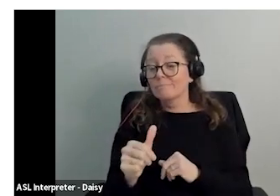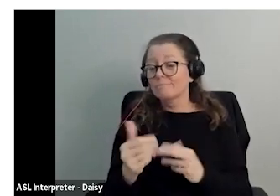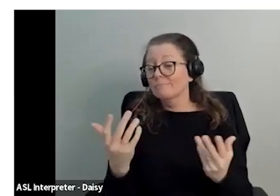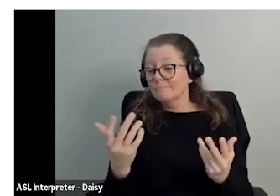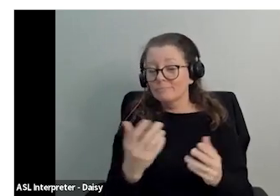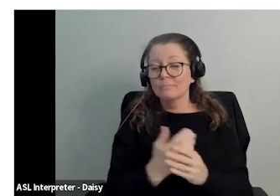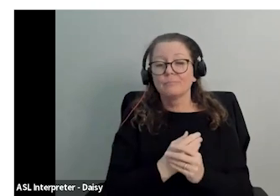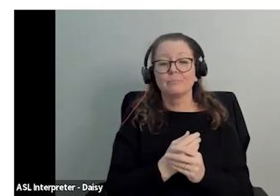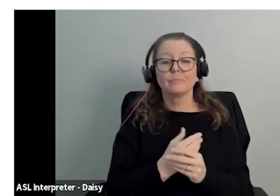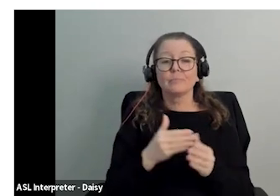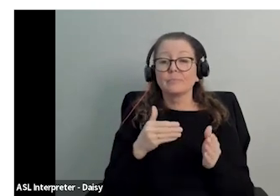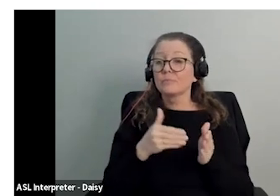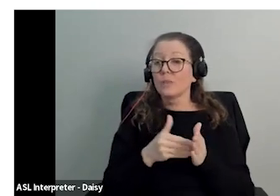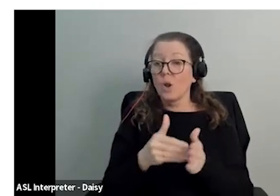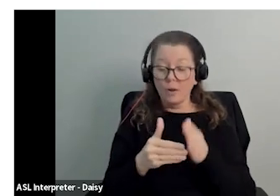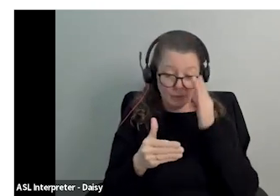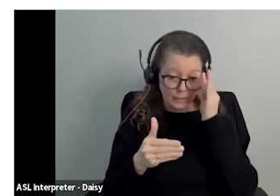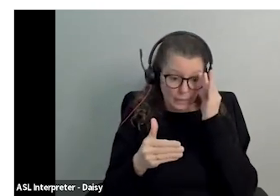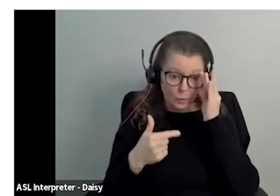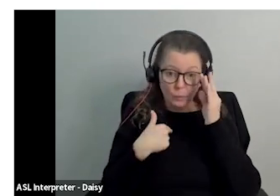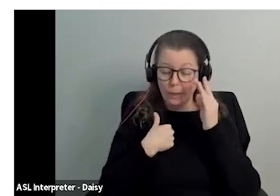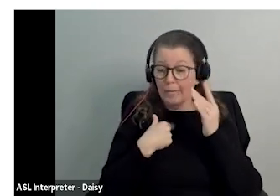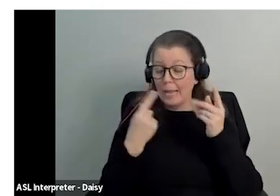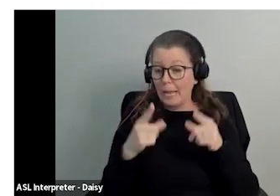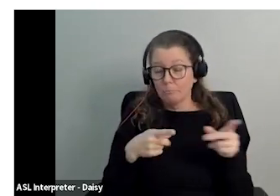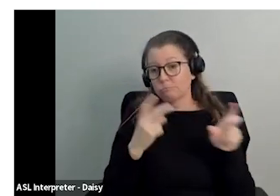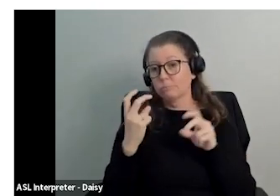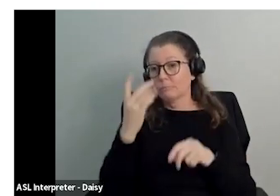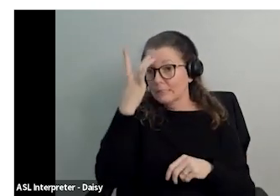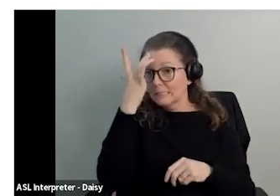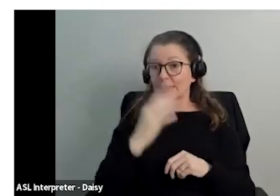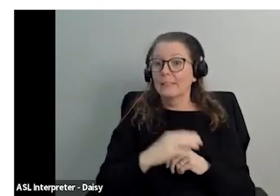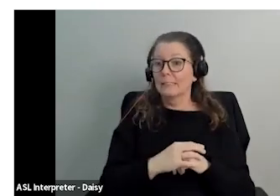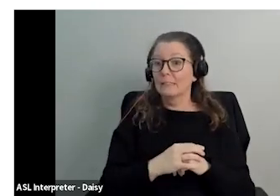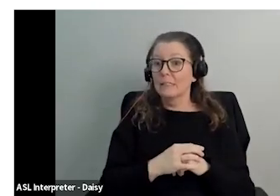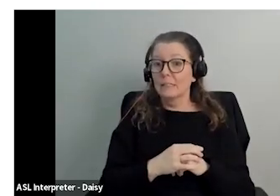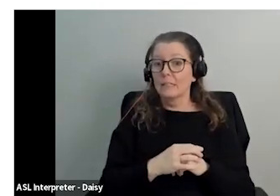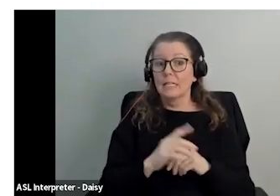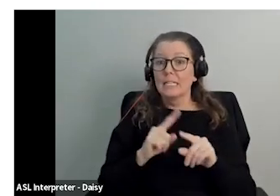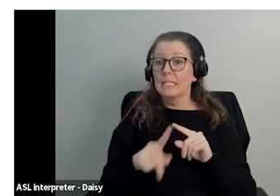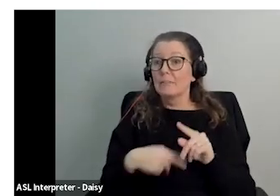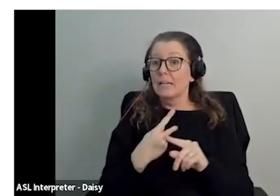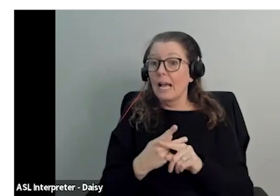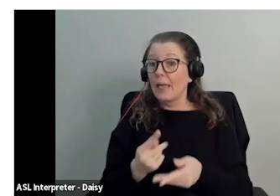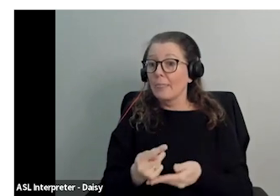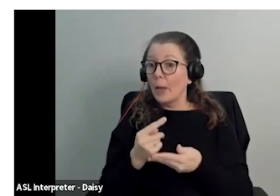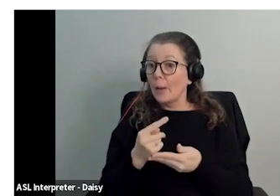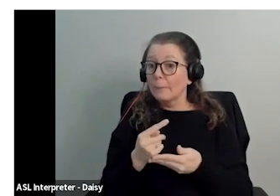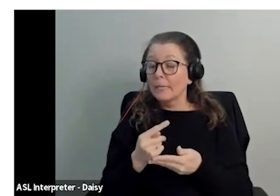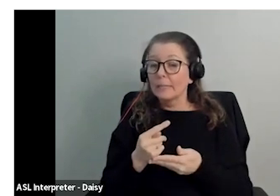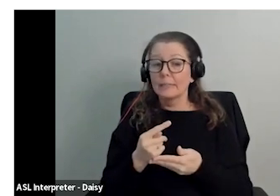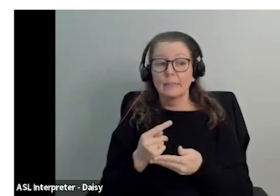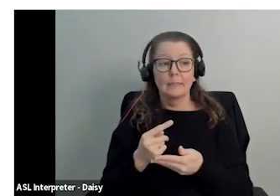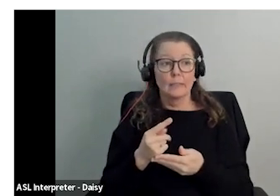happens. Oftentimes we can get sick, and the therapies that we're taking can cause disabilities, whether they